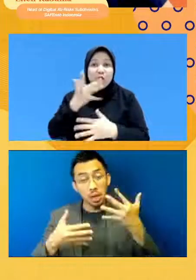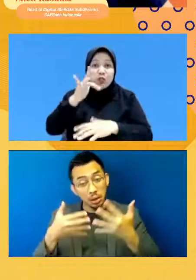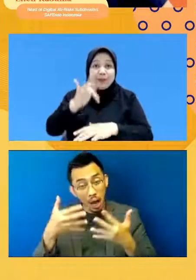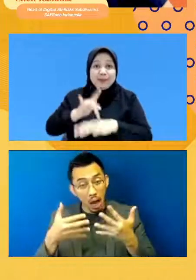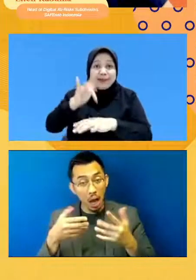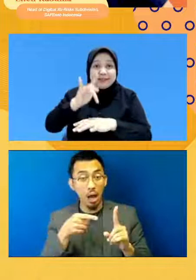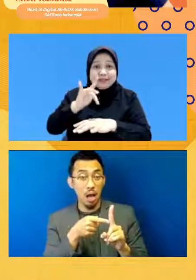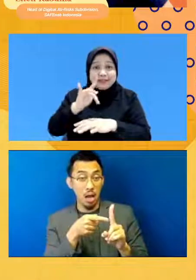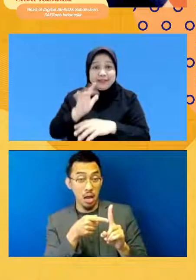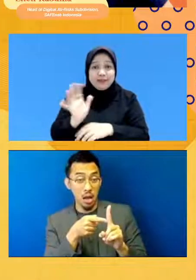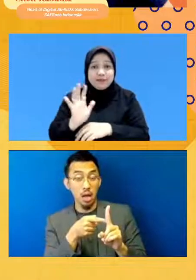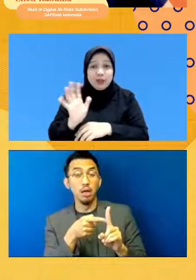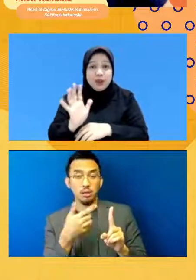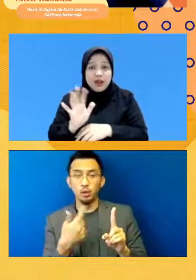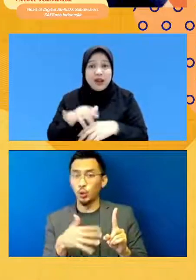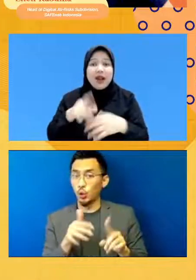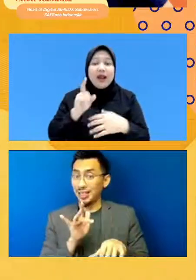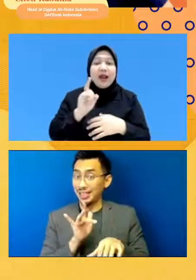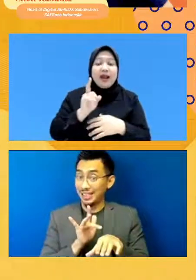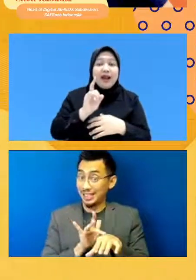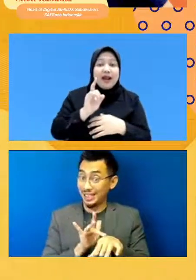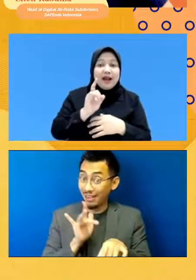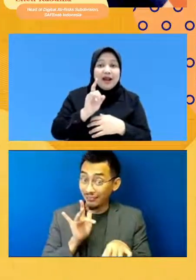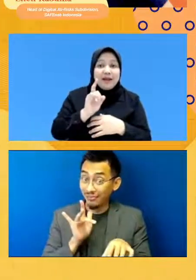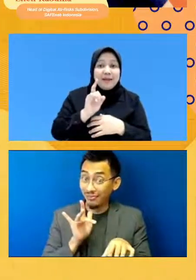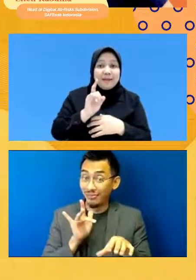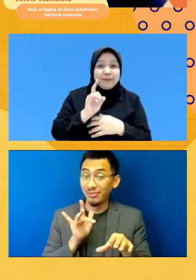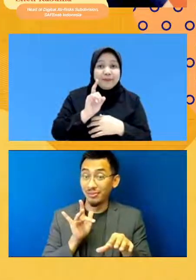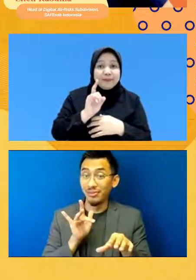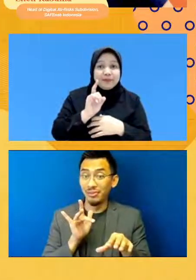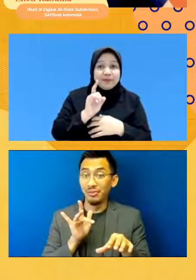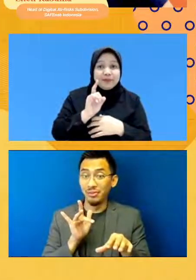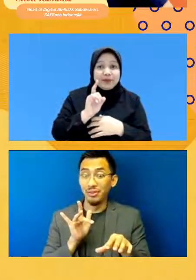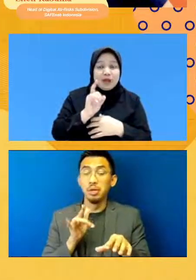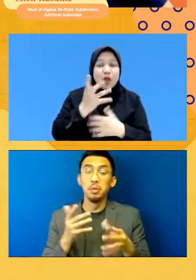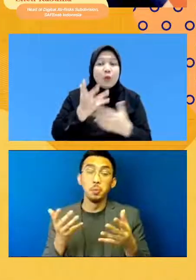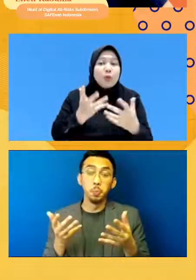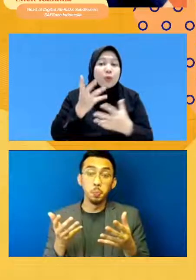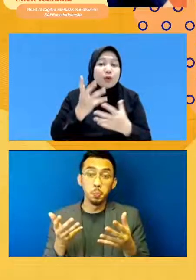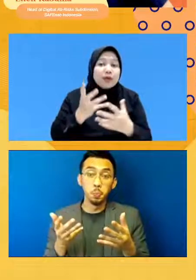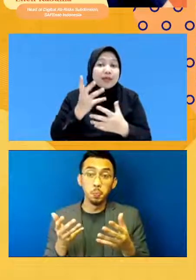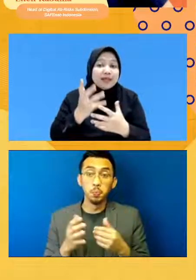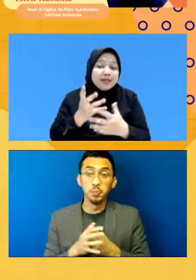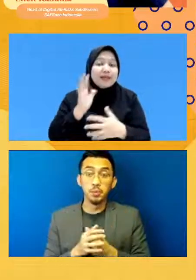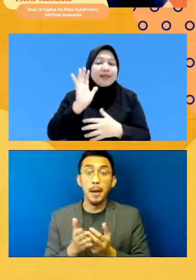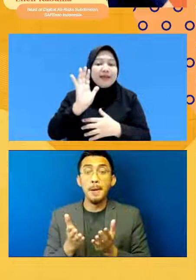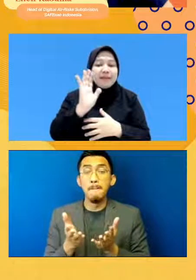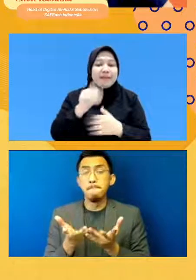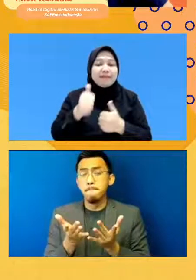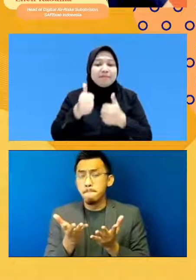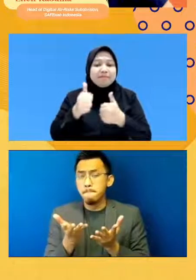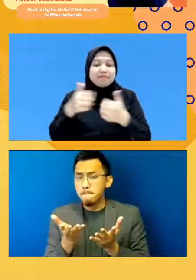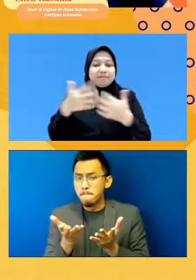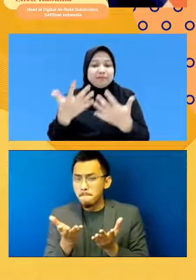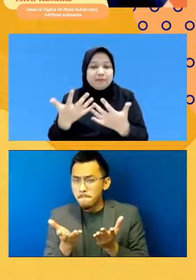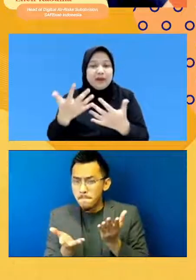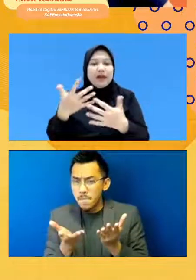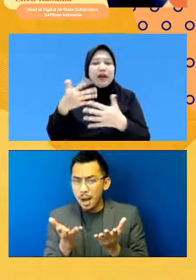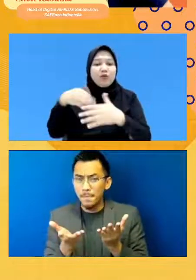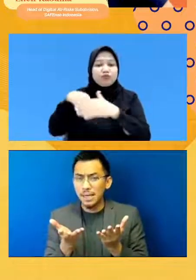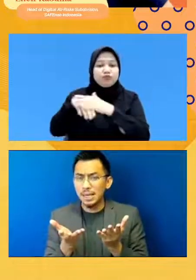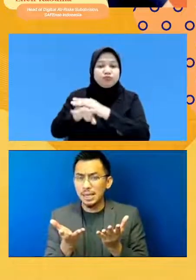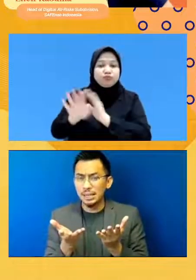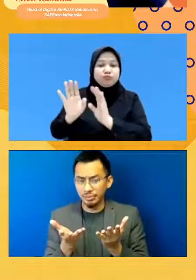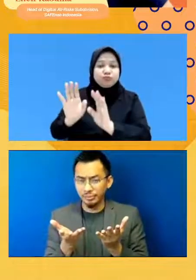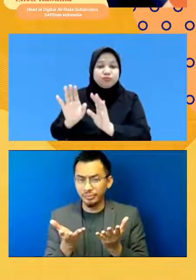and how we could better save it with encryption. And then next, we need to also understand